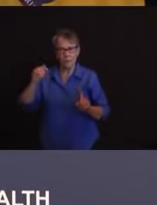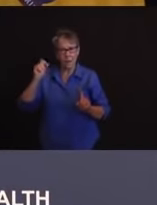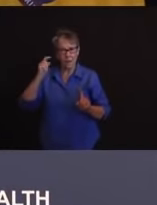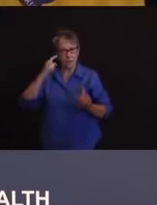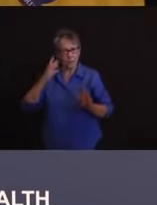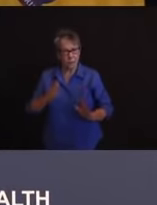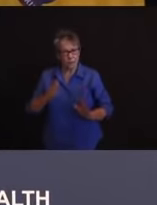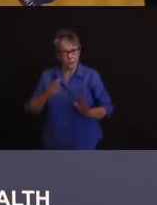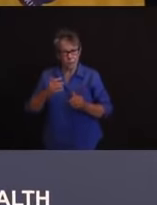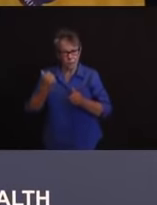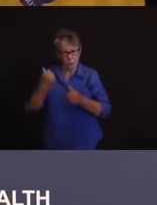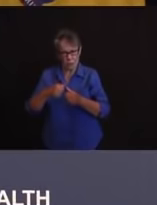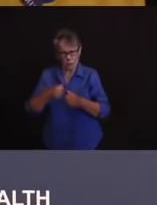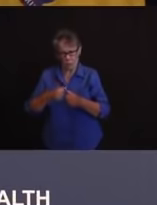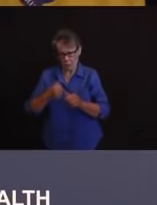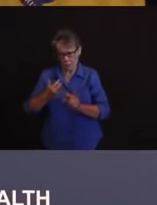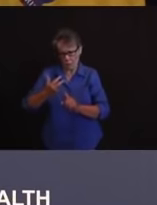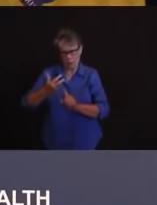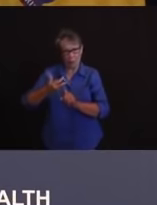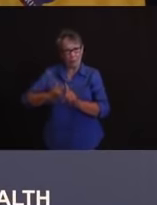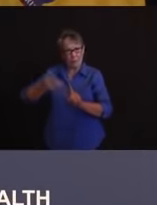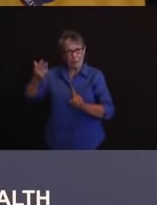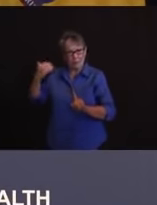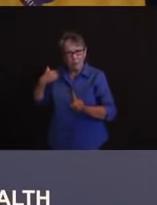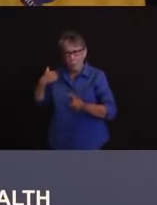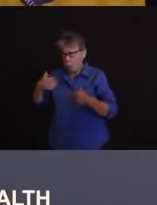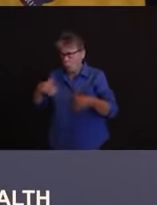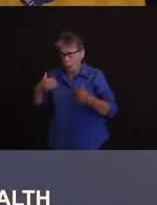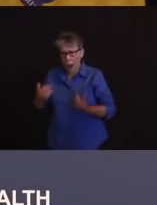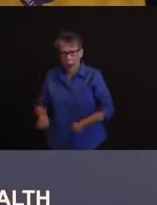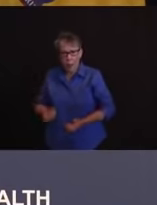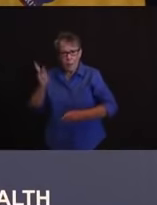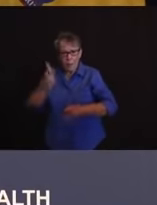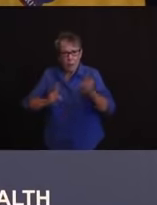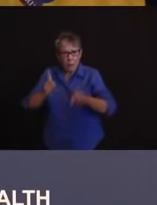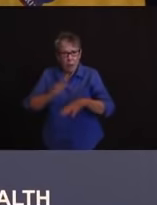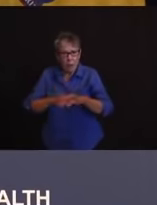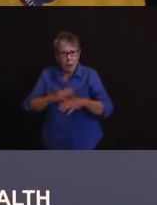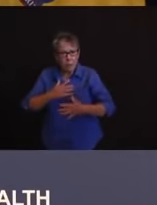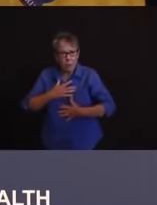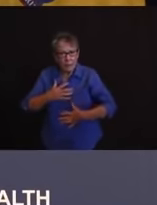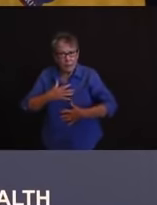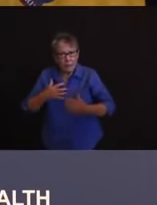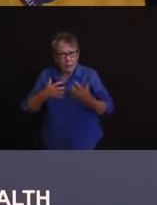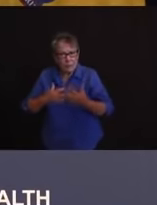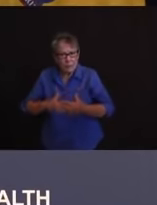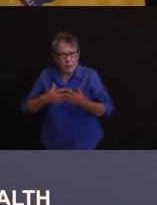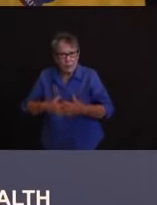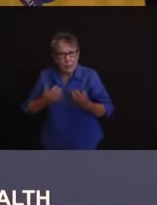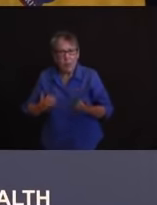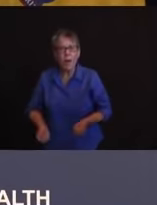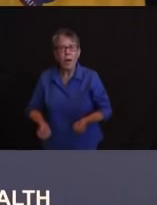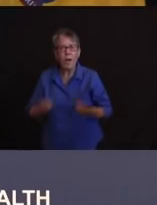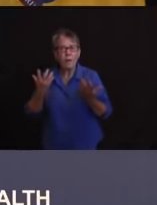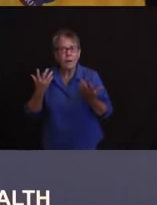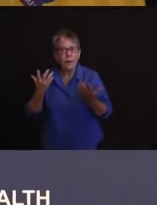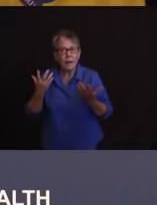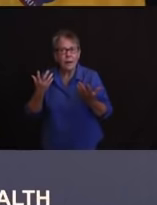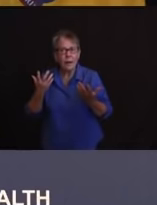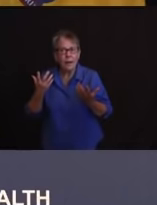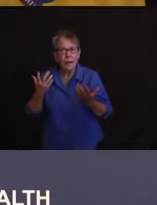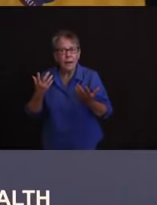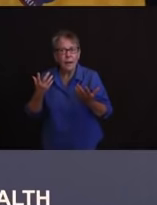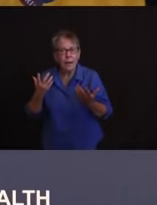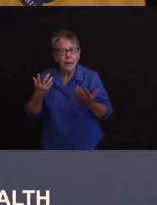of patients, the percentage, clearly that's an example, Ed, of lessons that are being learned in the medical profession in terms of how to treat